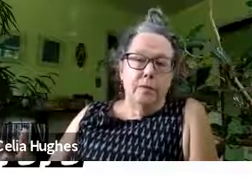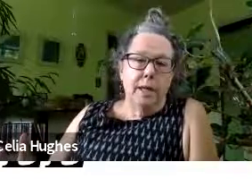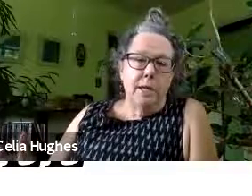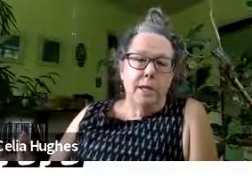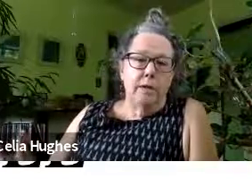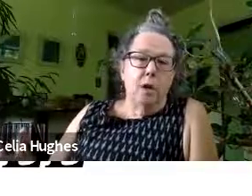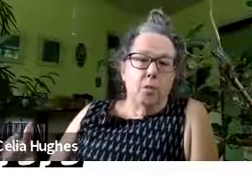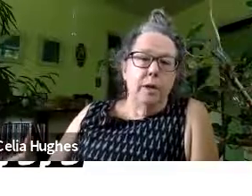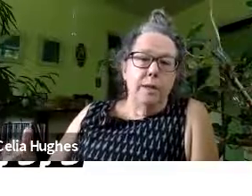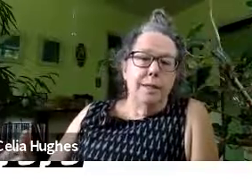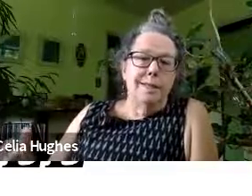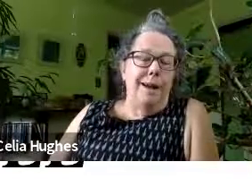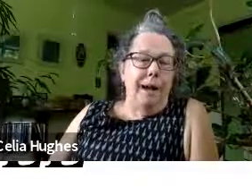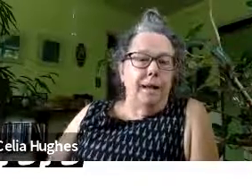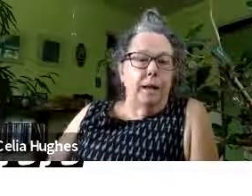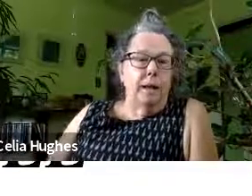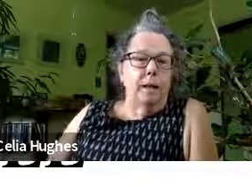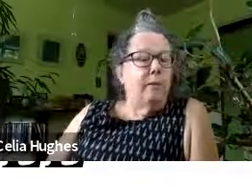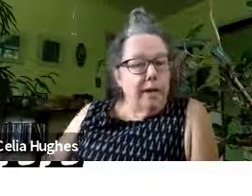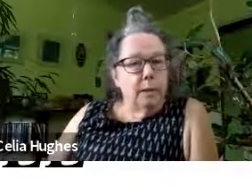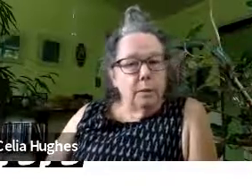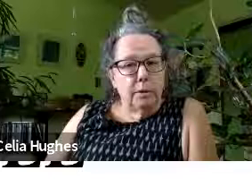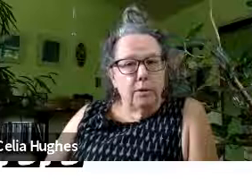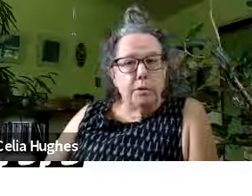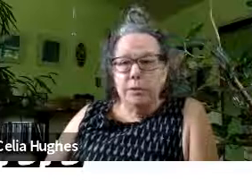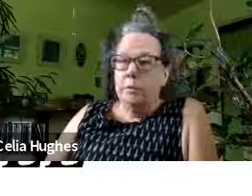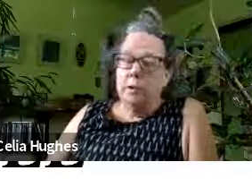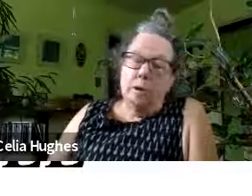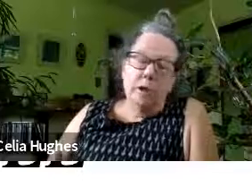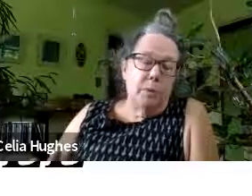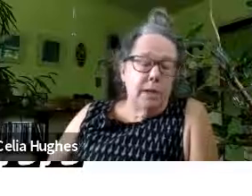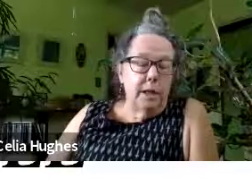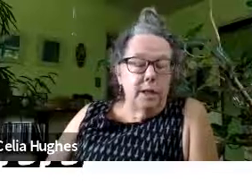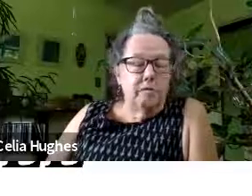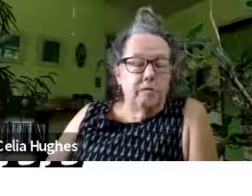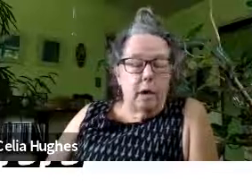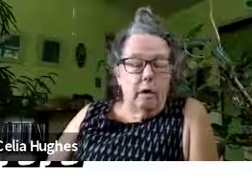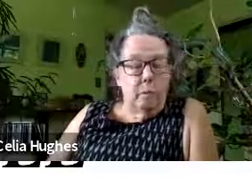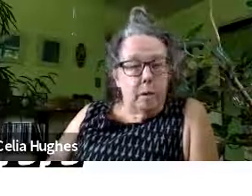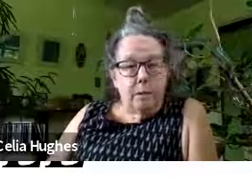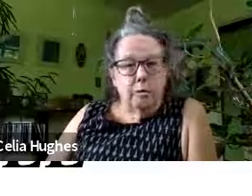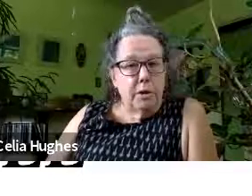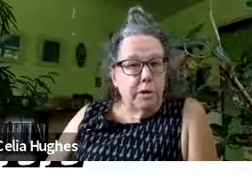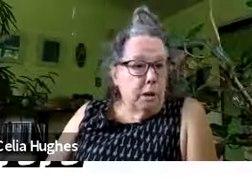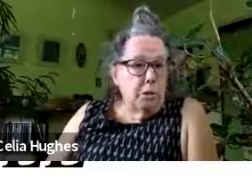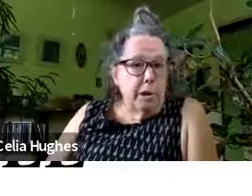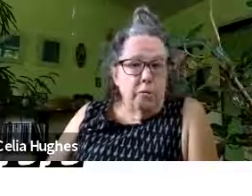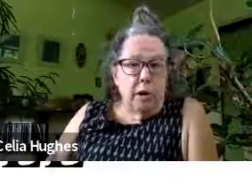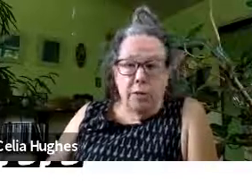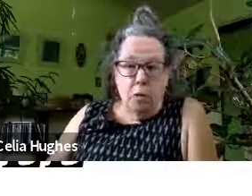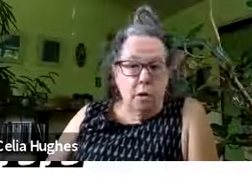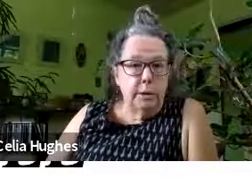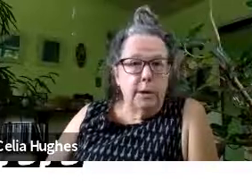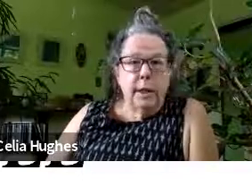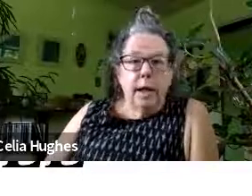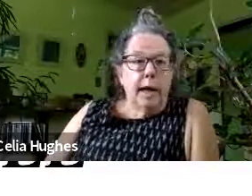this information really is not available to a large percentage of the people across the country and around